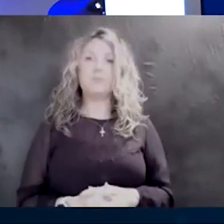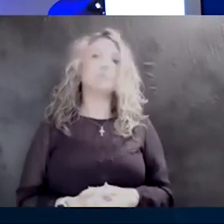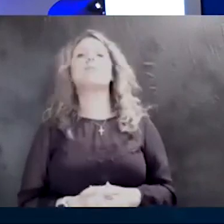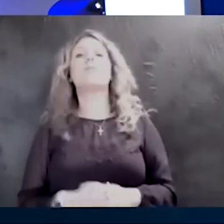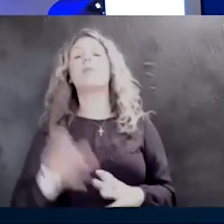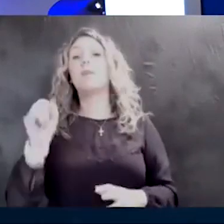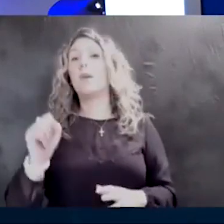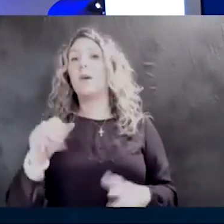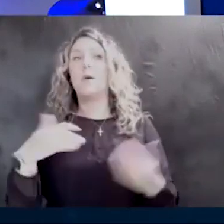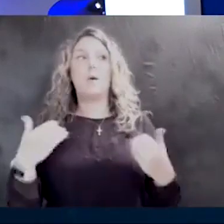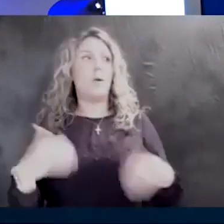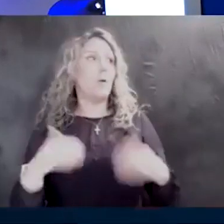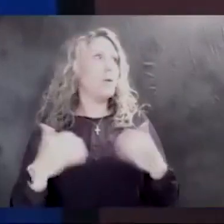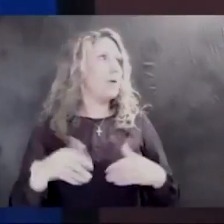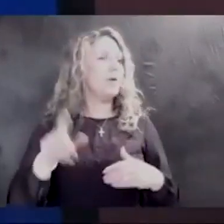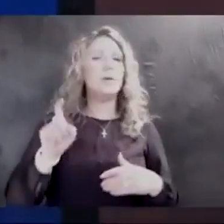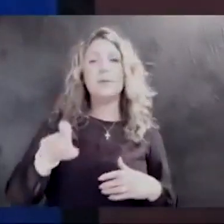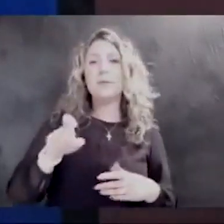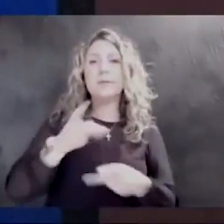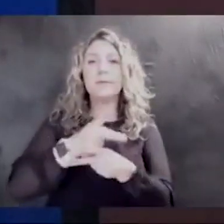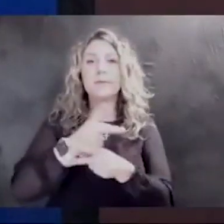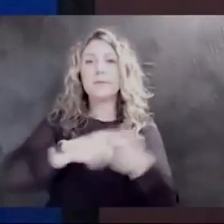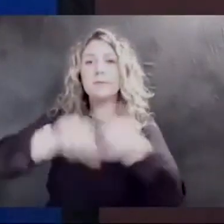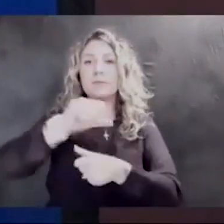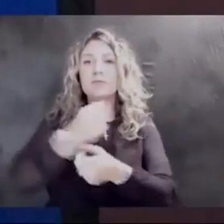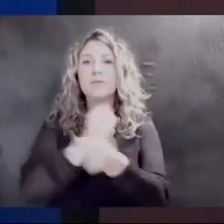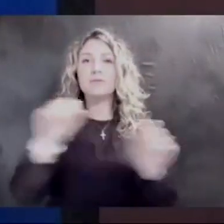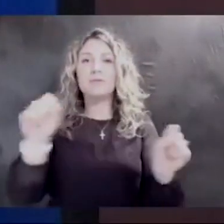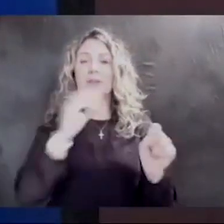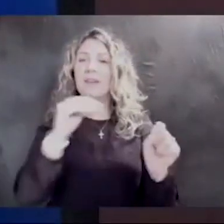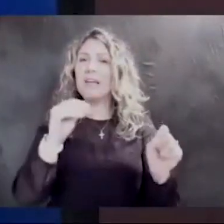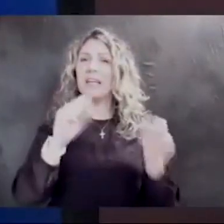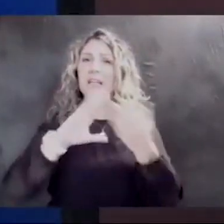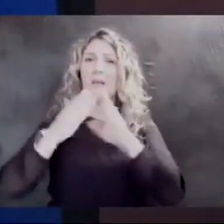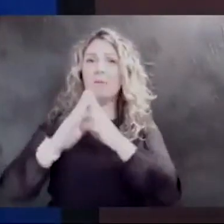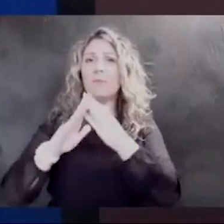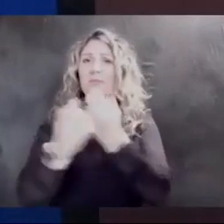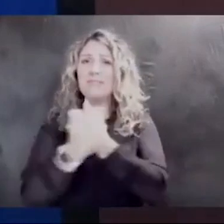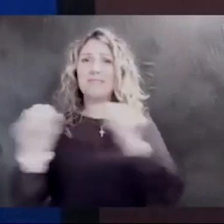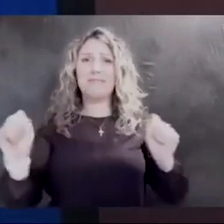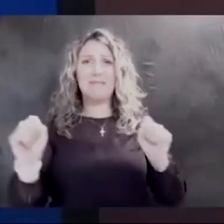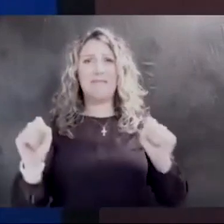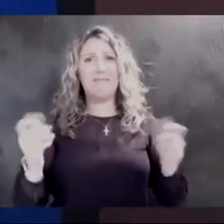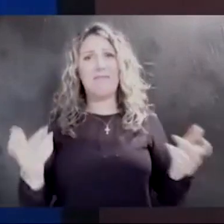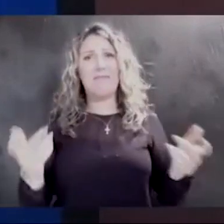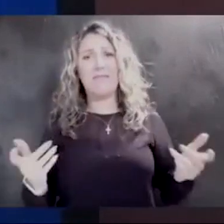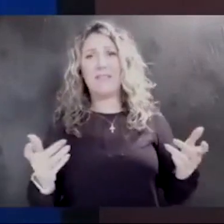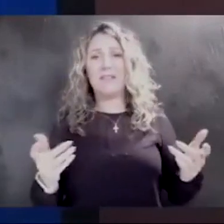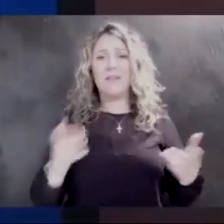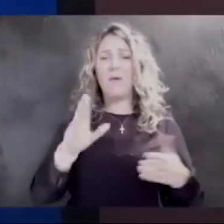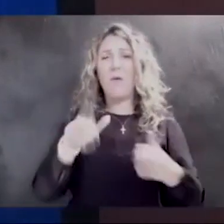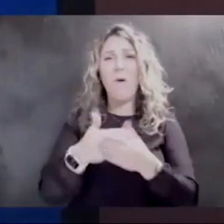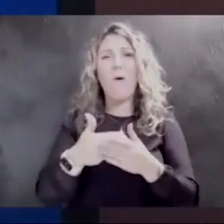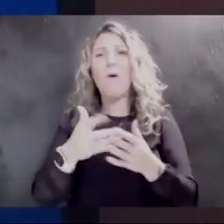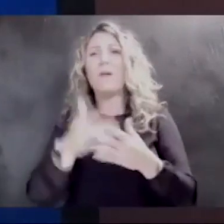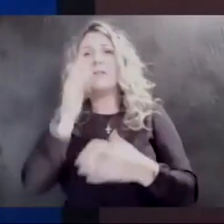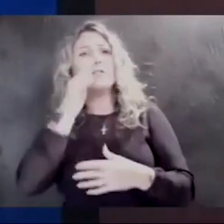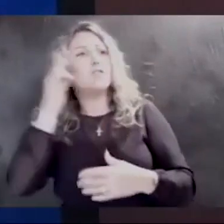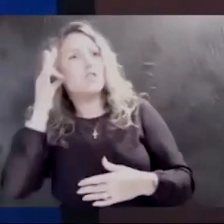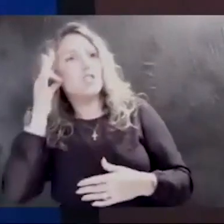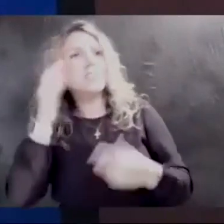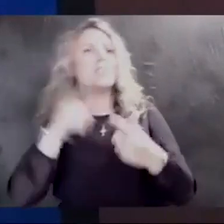we've got to keep each other safe. We've got to keep our community safe. We've got to keep the Chiefs, Tigers, Sporting, KU,